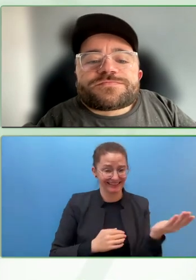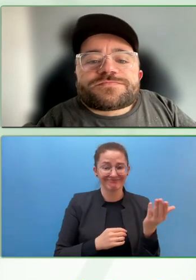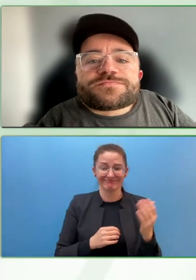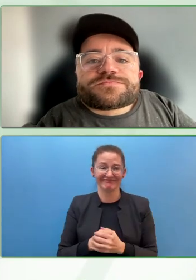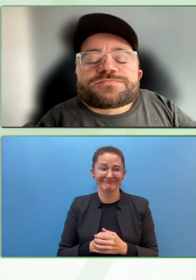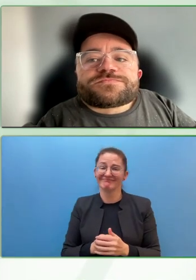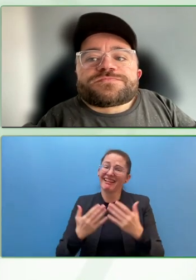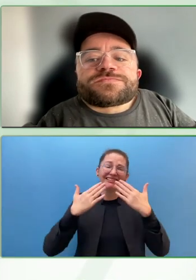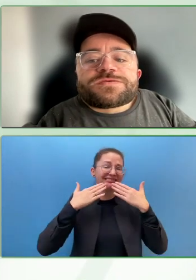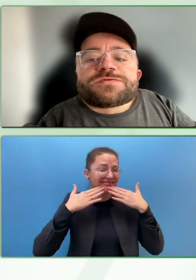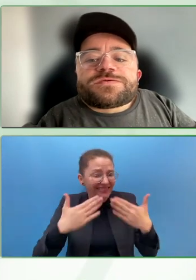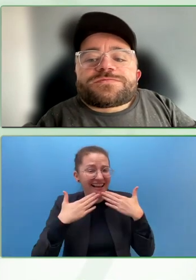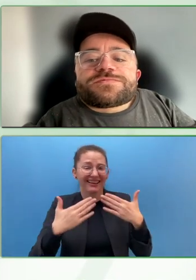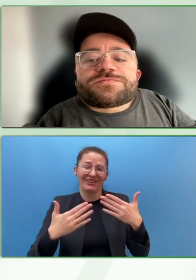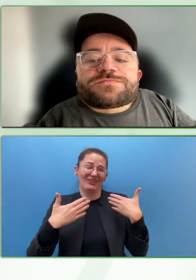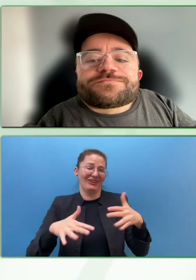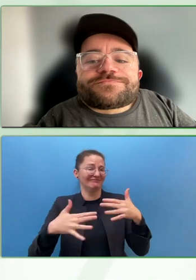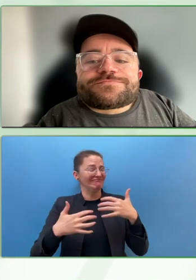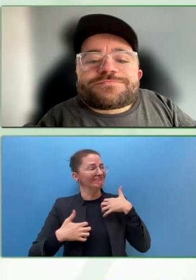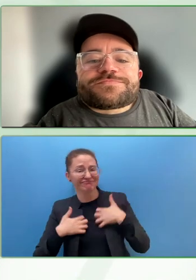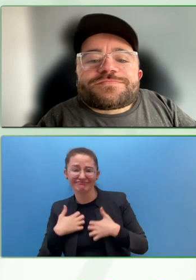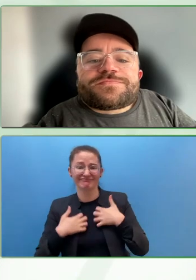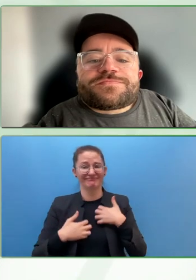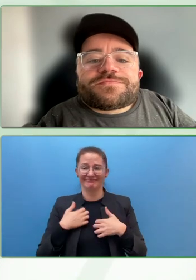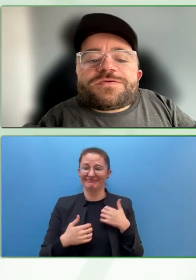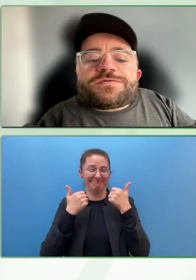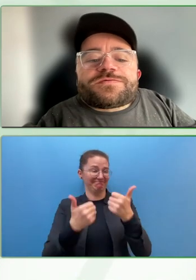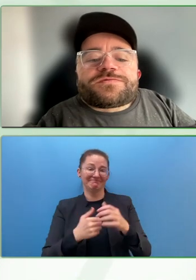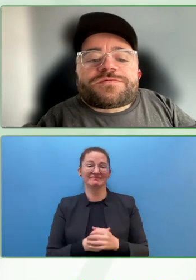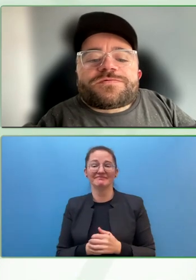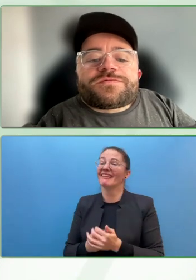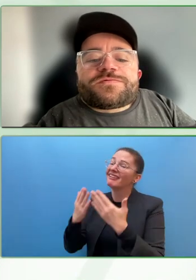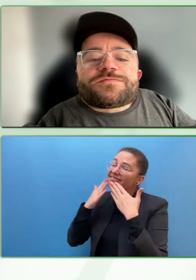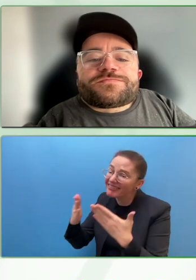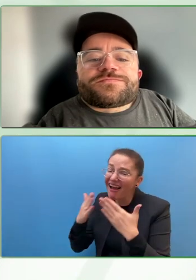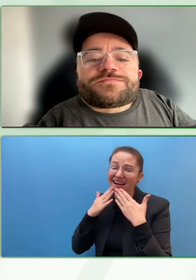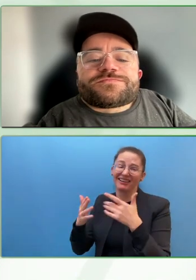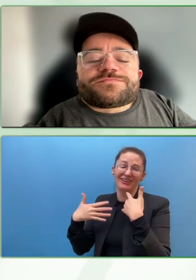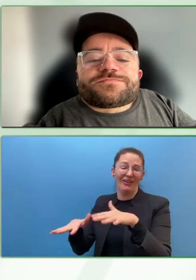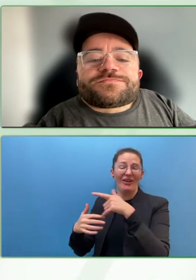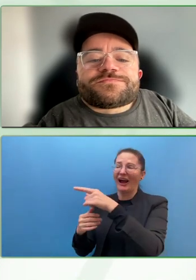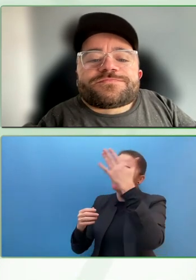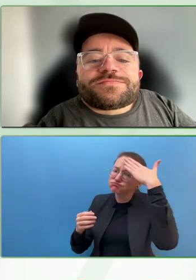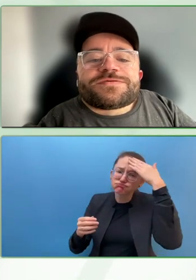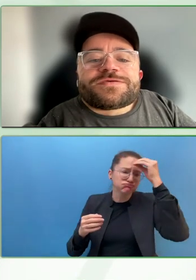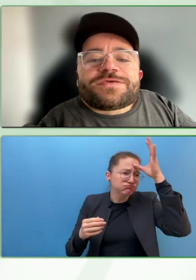a reality. Thank you so much for joining us for this Fireside Show, and I hope I will see you at ZeroCon next